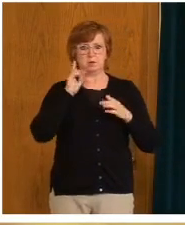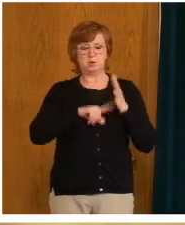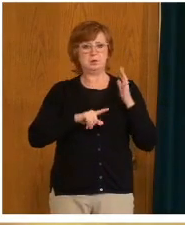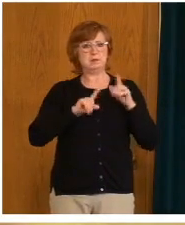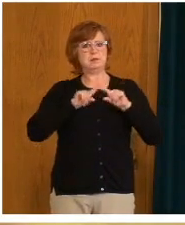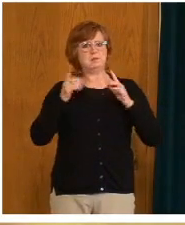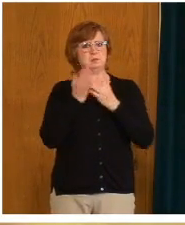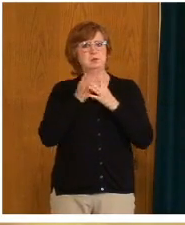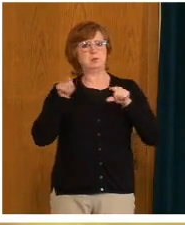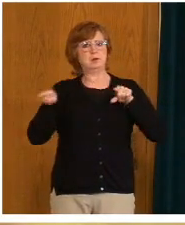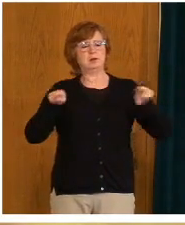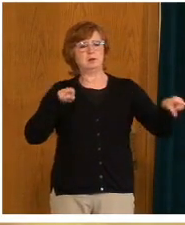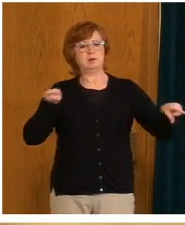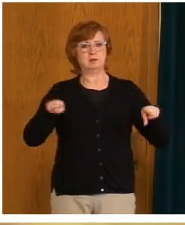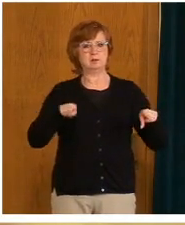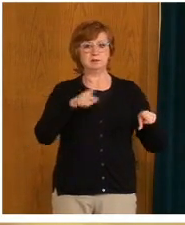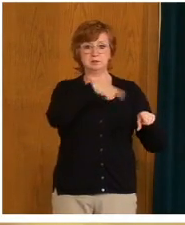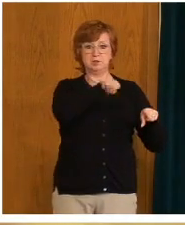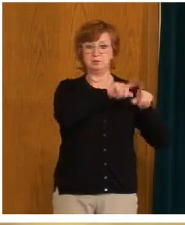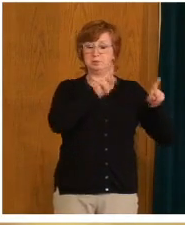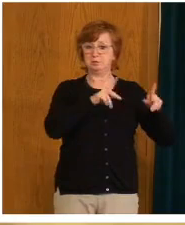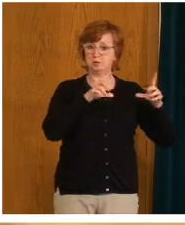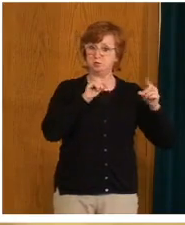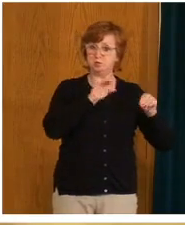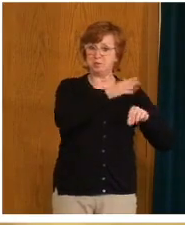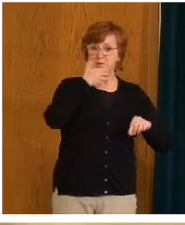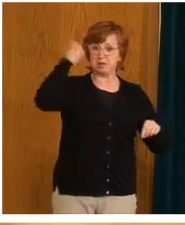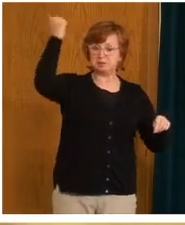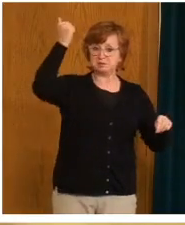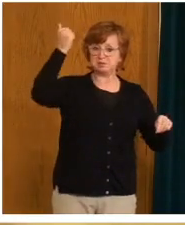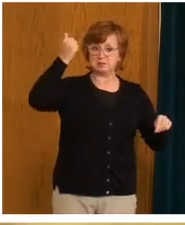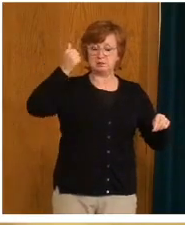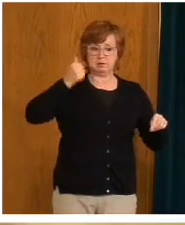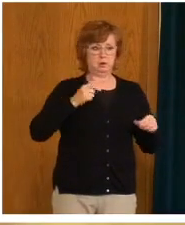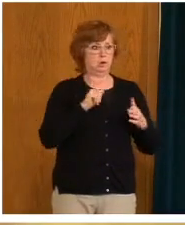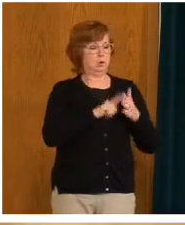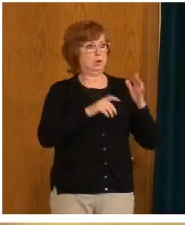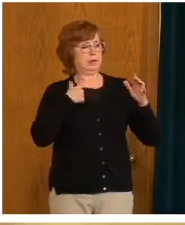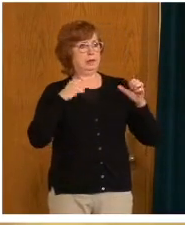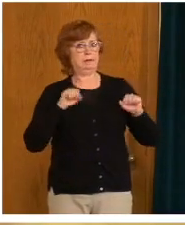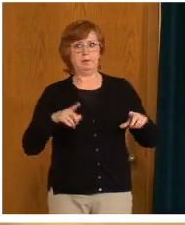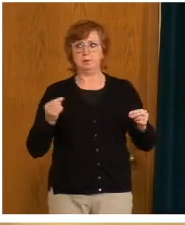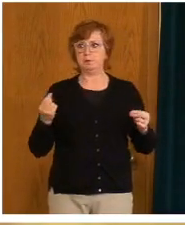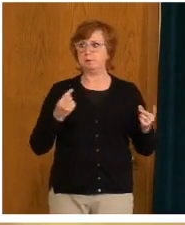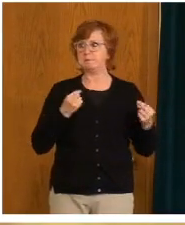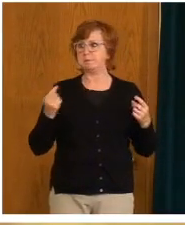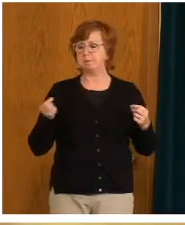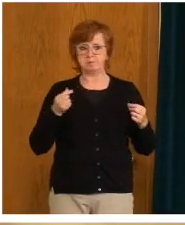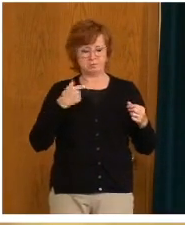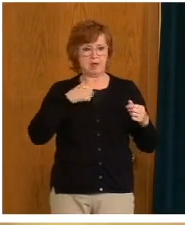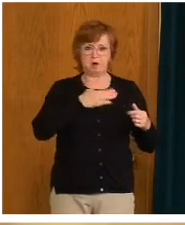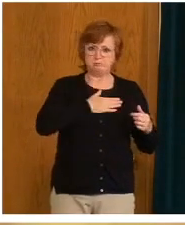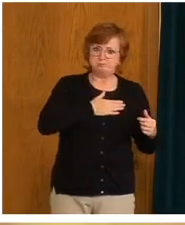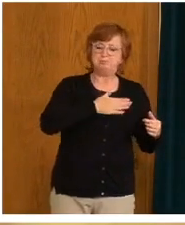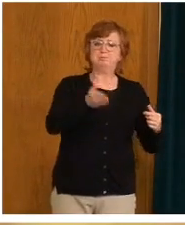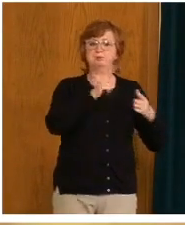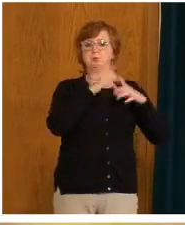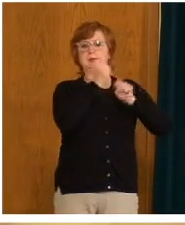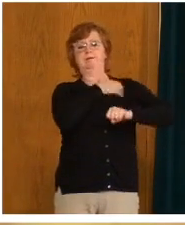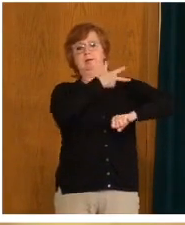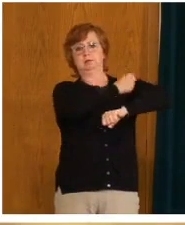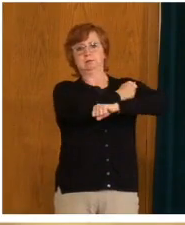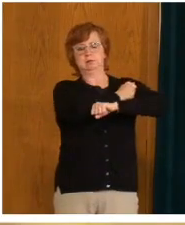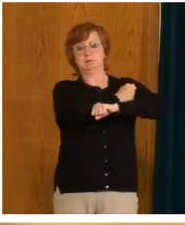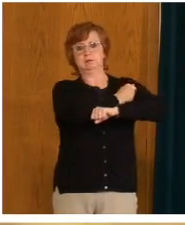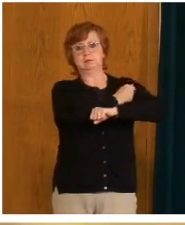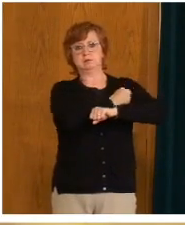about it. They're going out and getting vaccinated. They're doing their part to protect one another and to make sure that we can safely remove